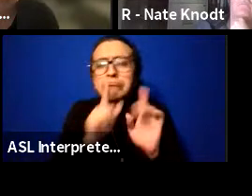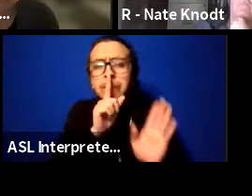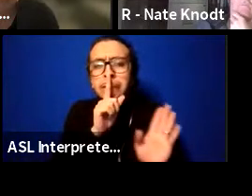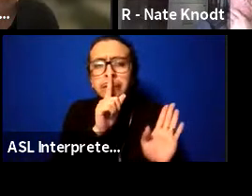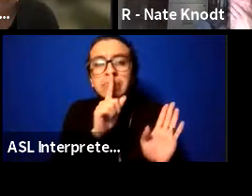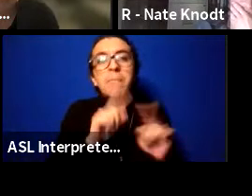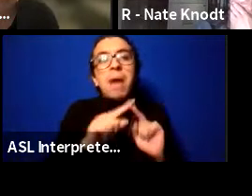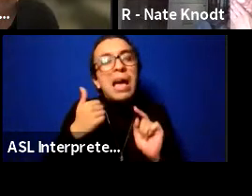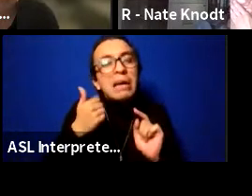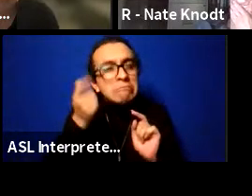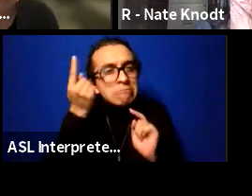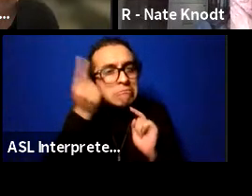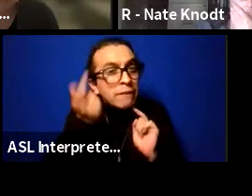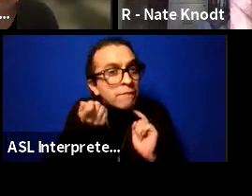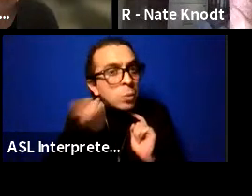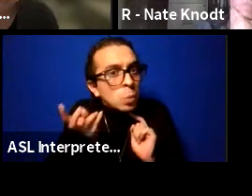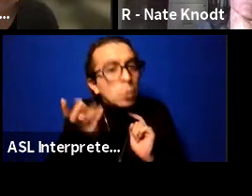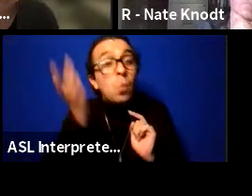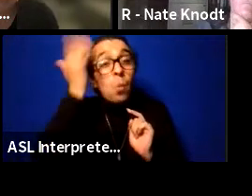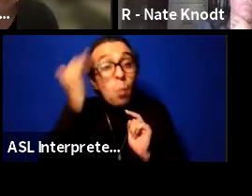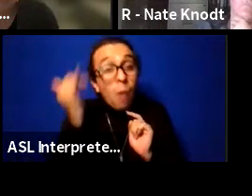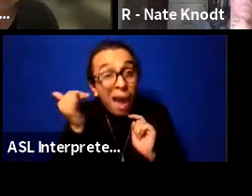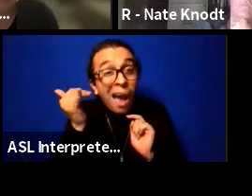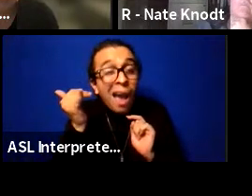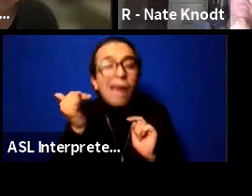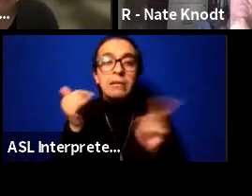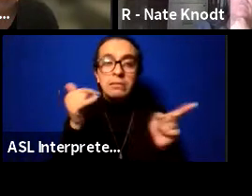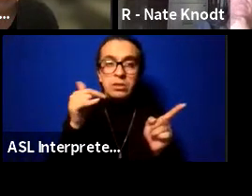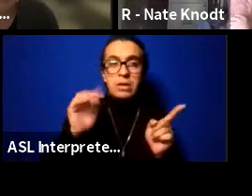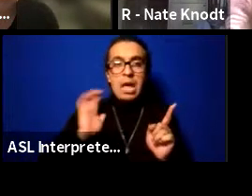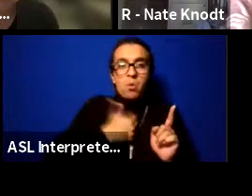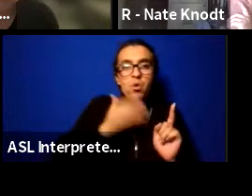others based on measures that are in the SERP.